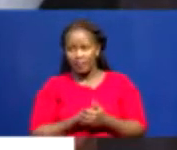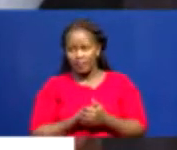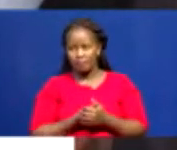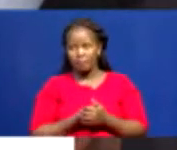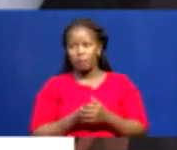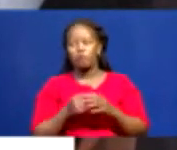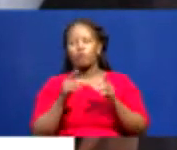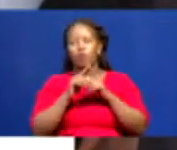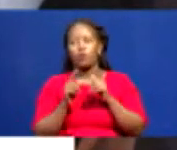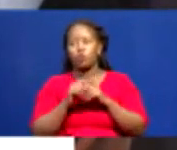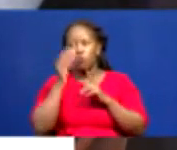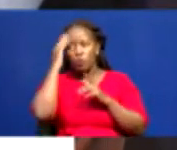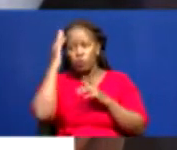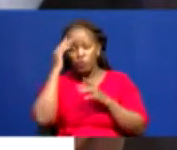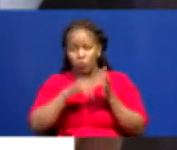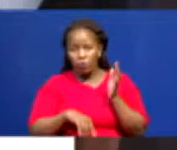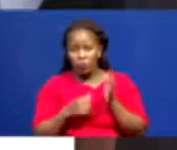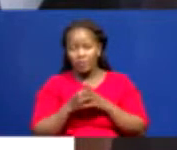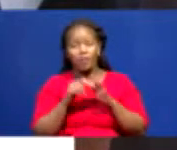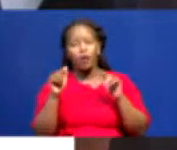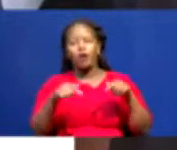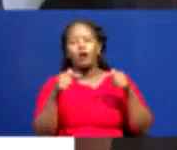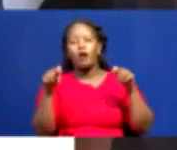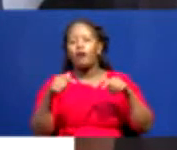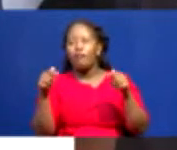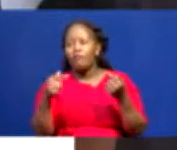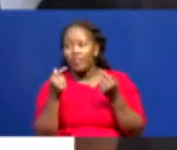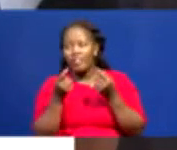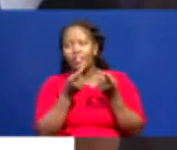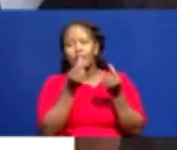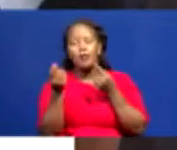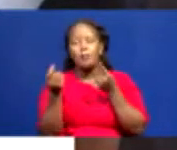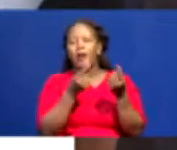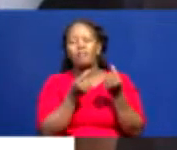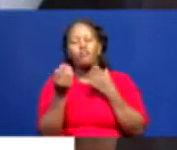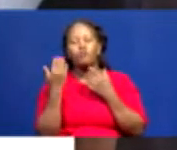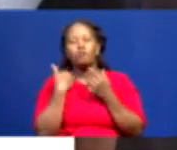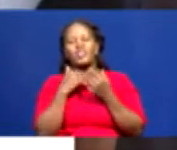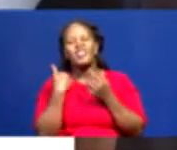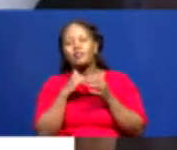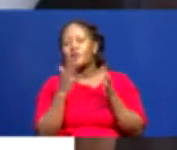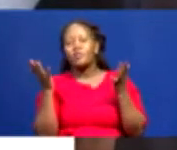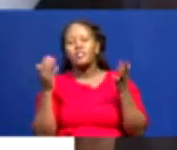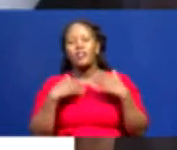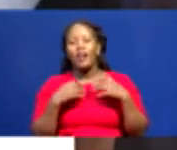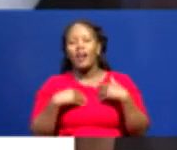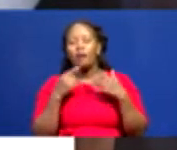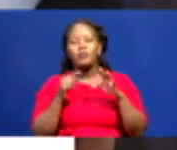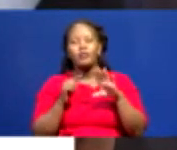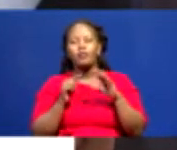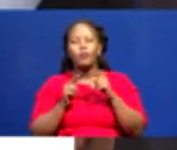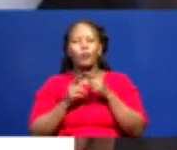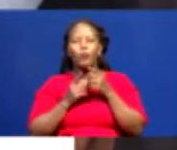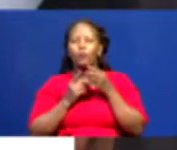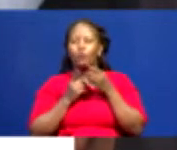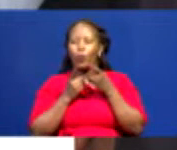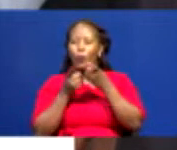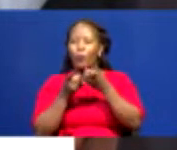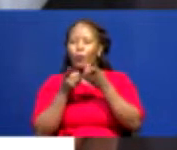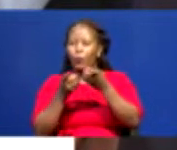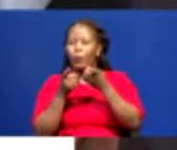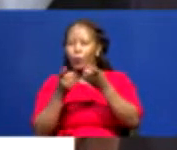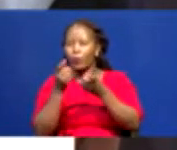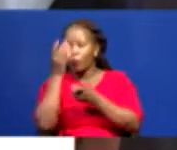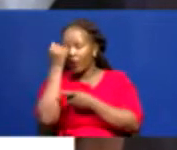We all know that the violence actions that we've seen by a few paid goons have been politically instigated by non-architects of violence,